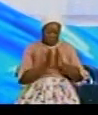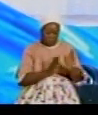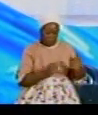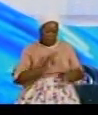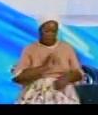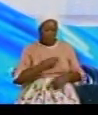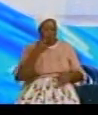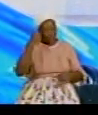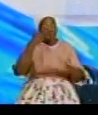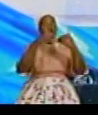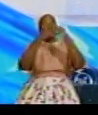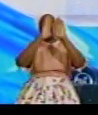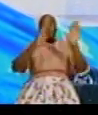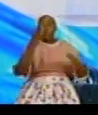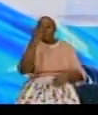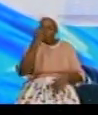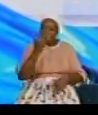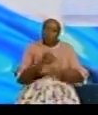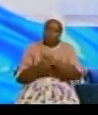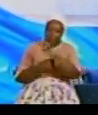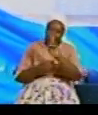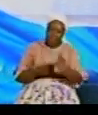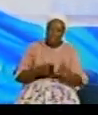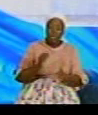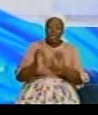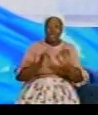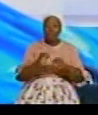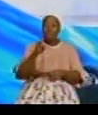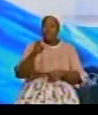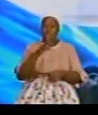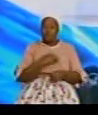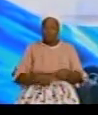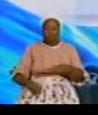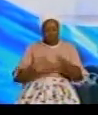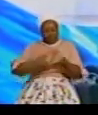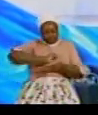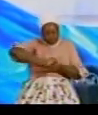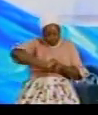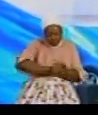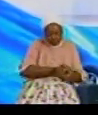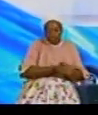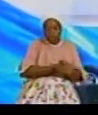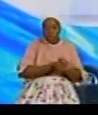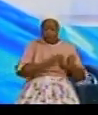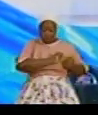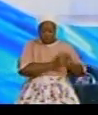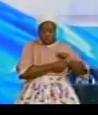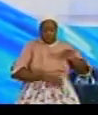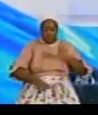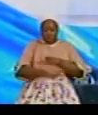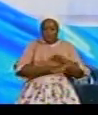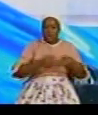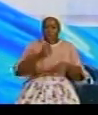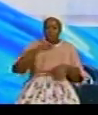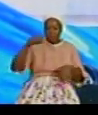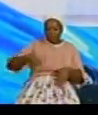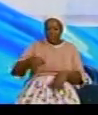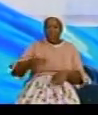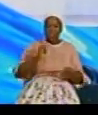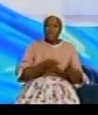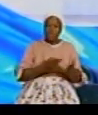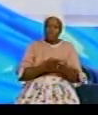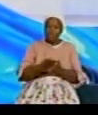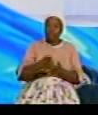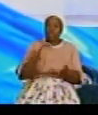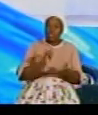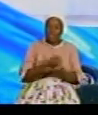for heaven, why? If you have trampled under your feet the truth that saves